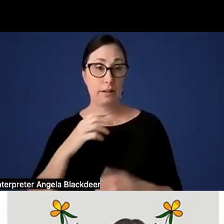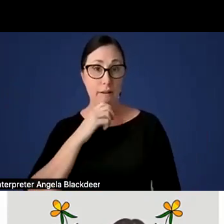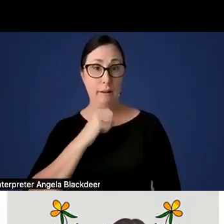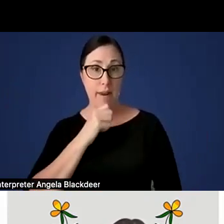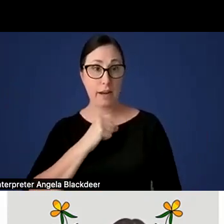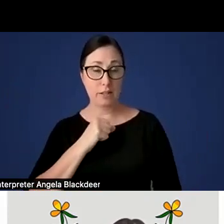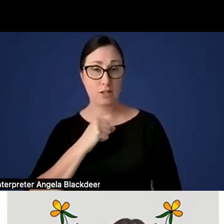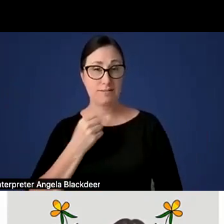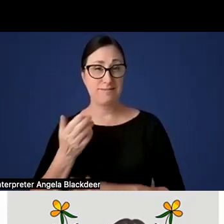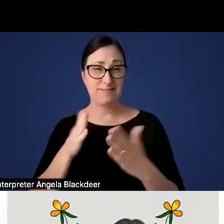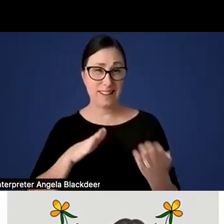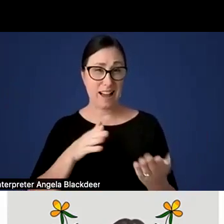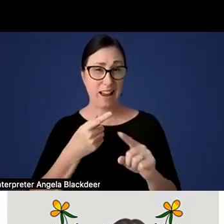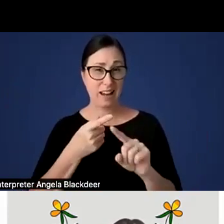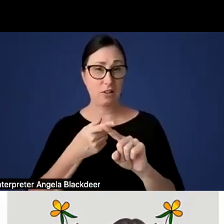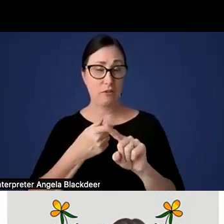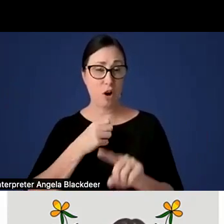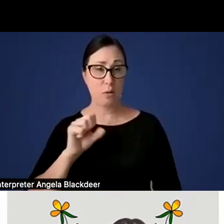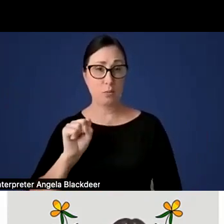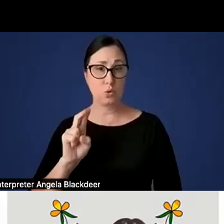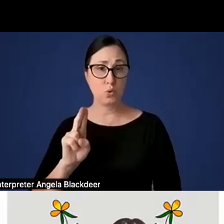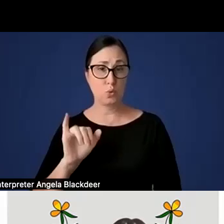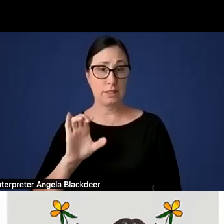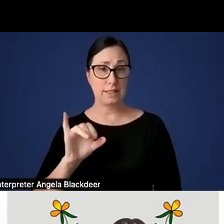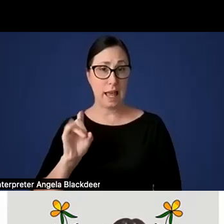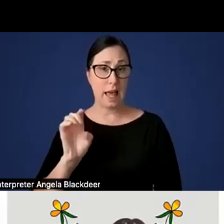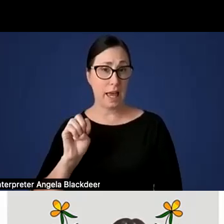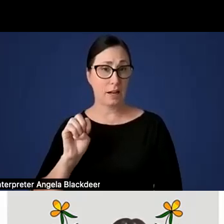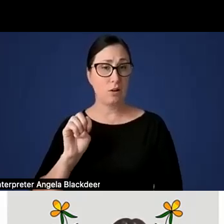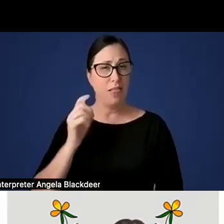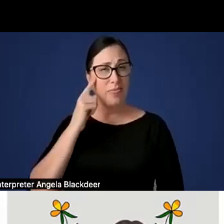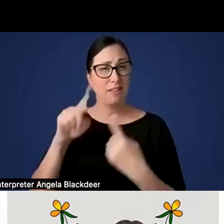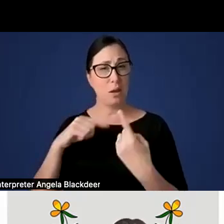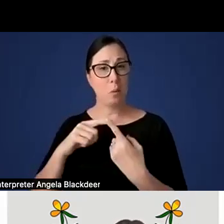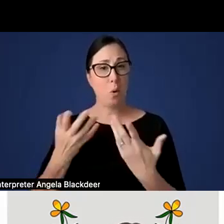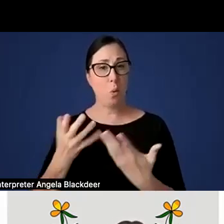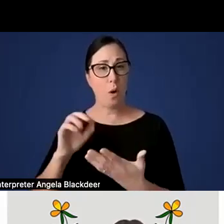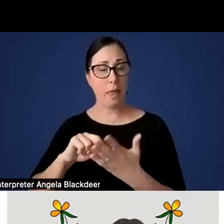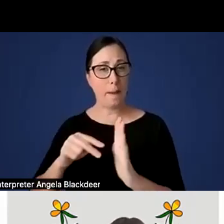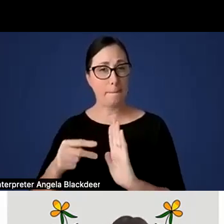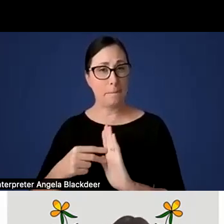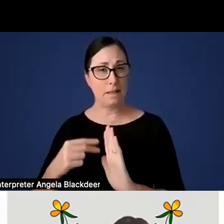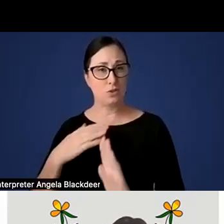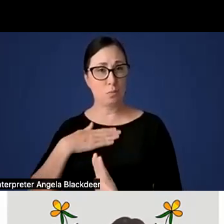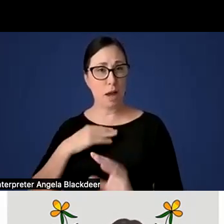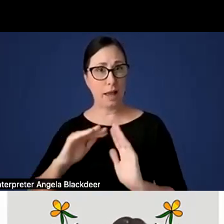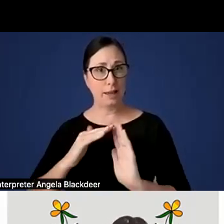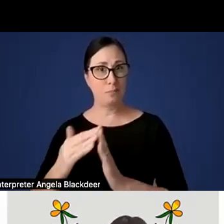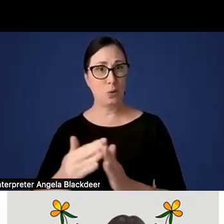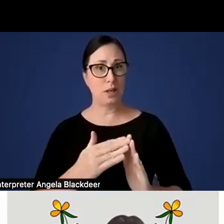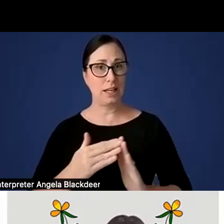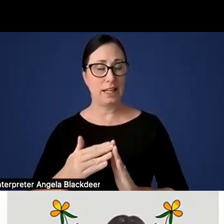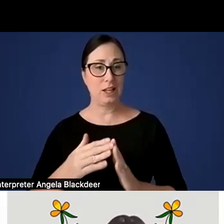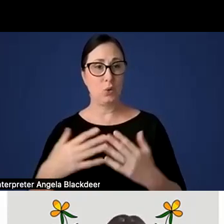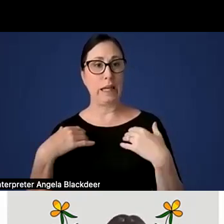to suicide as well. I'm just thinking about, what it means to my community to heal, to